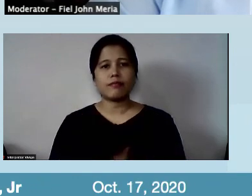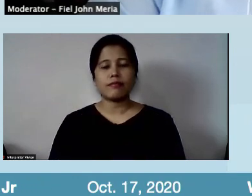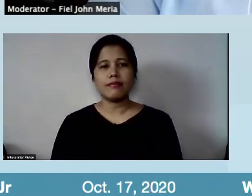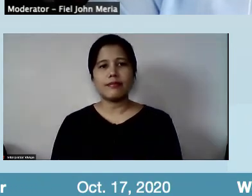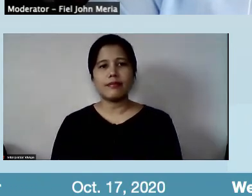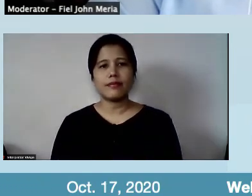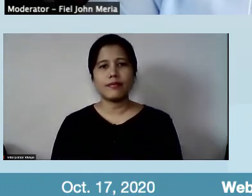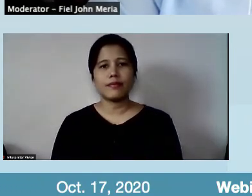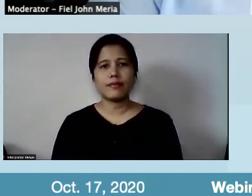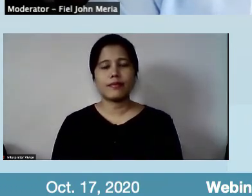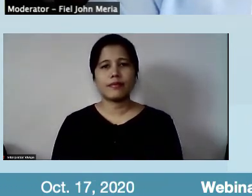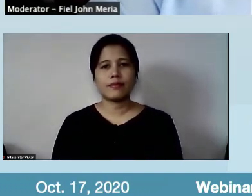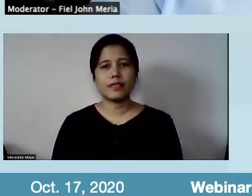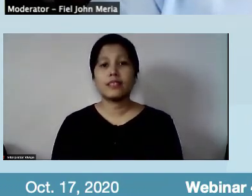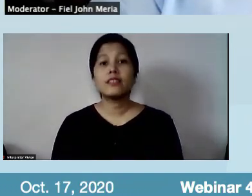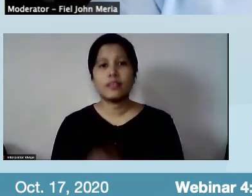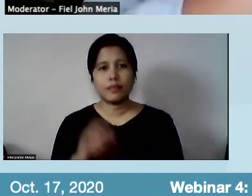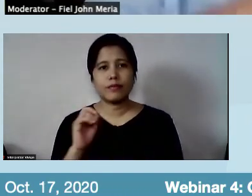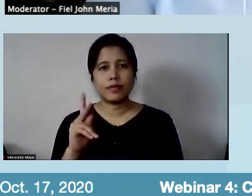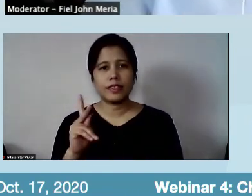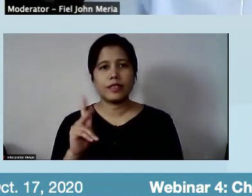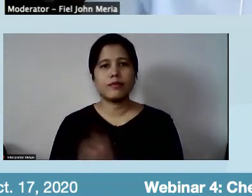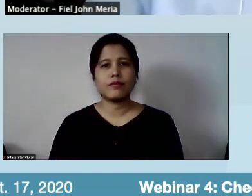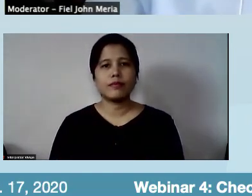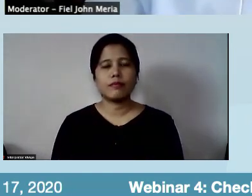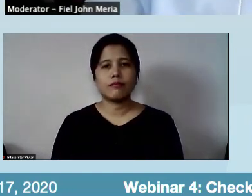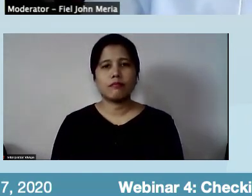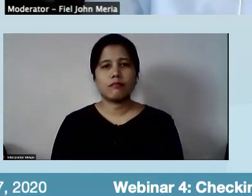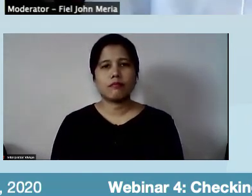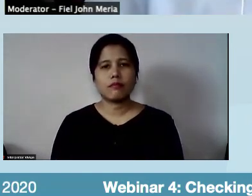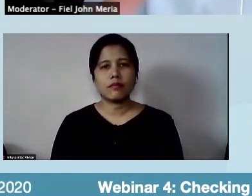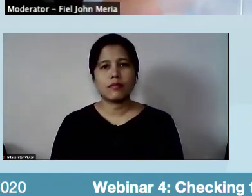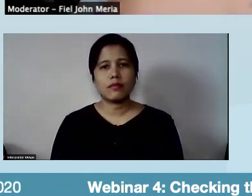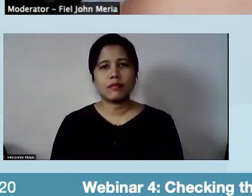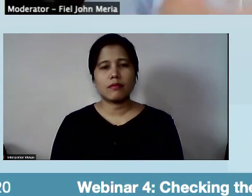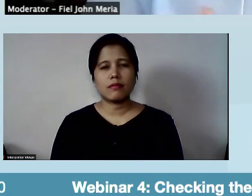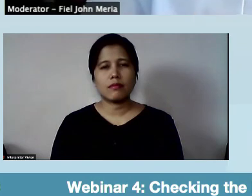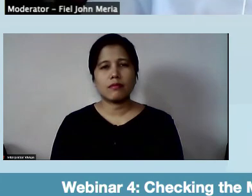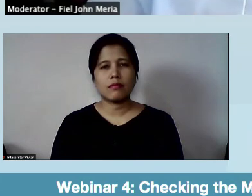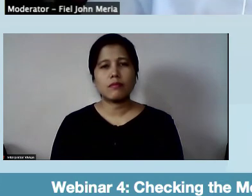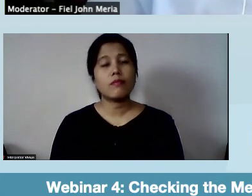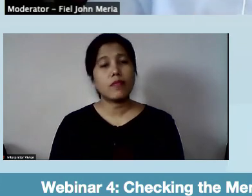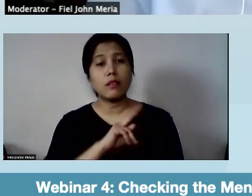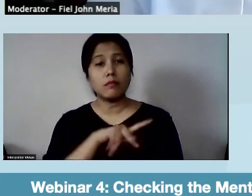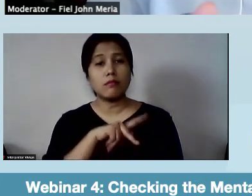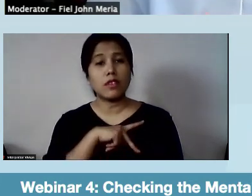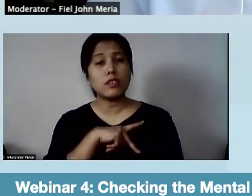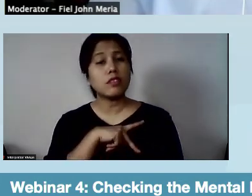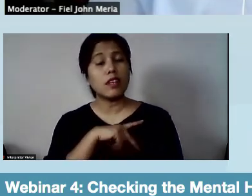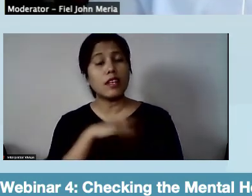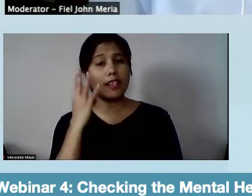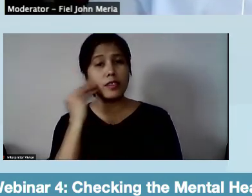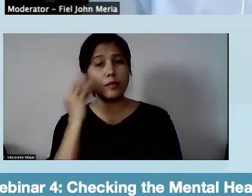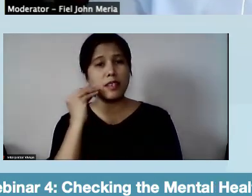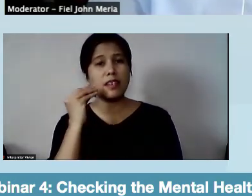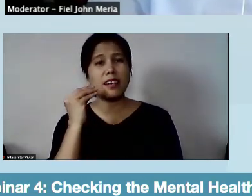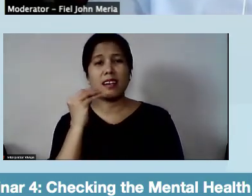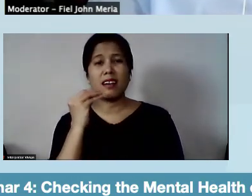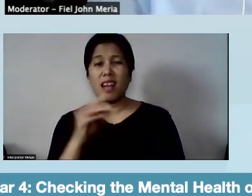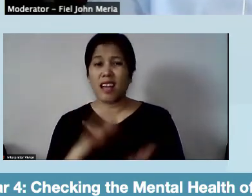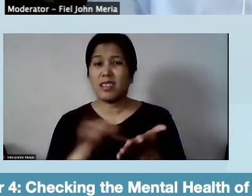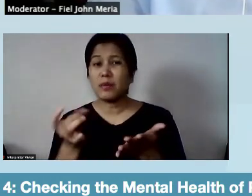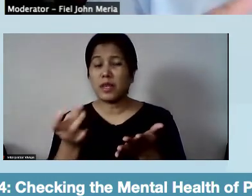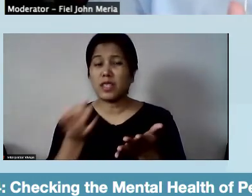Okay. So it's not for all. Thank you for that answer. Yeah. I just kind of want to add, my personal experience taking medication is that